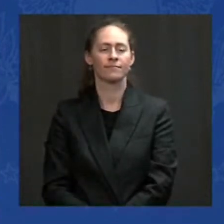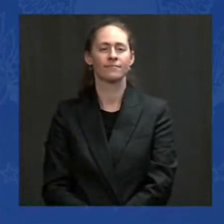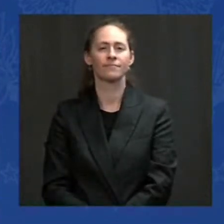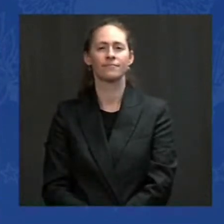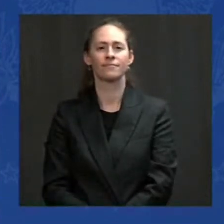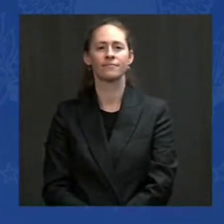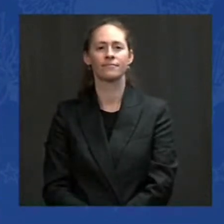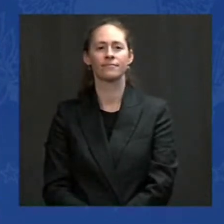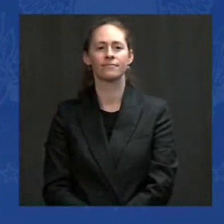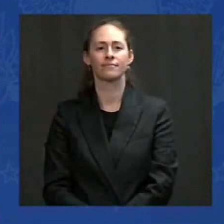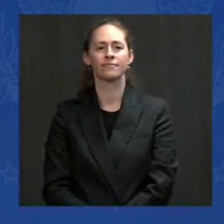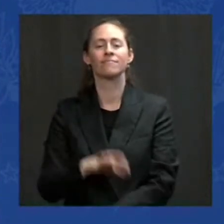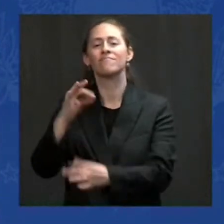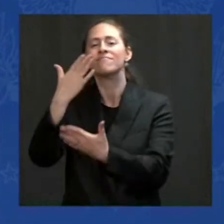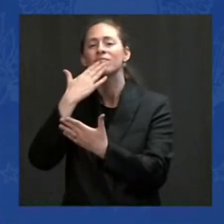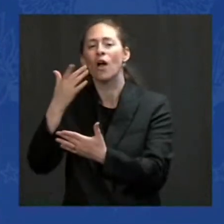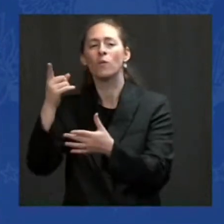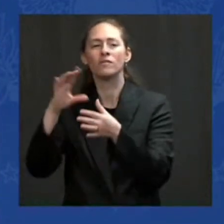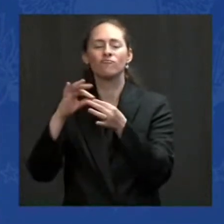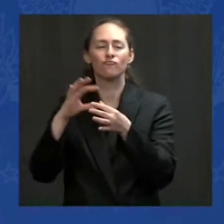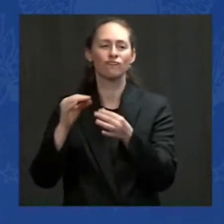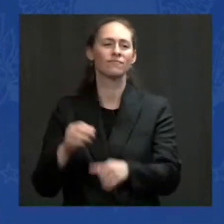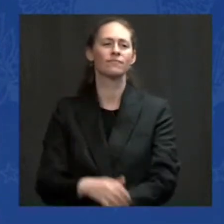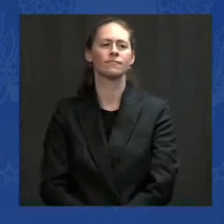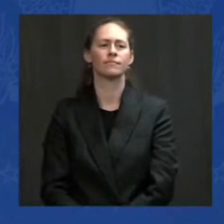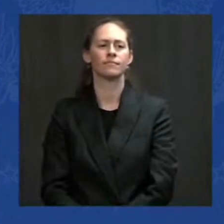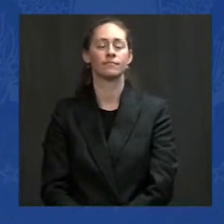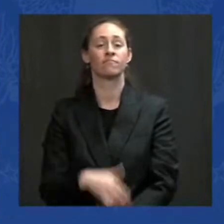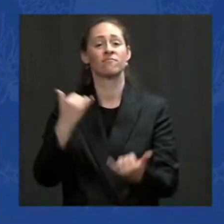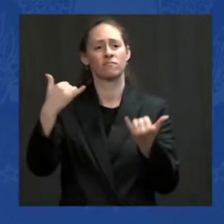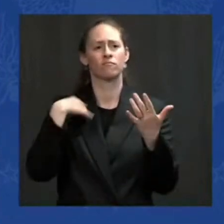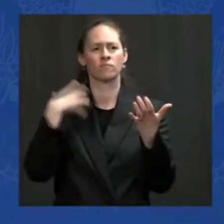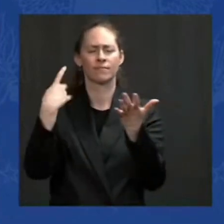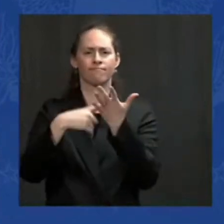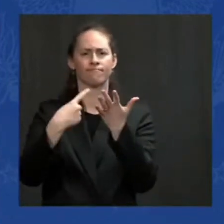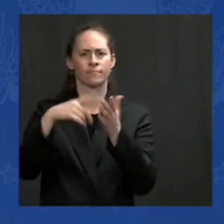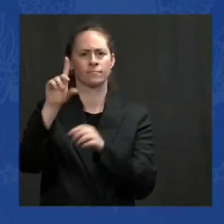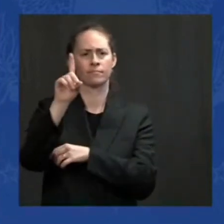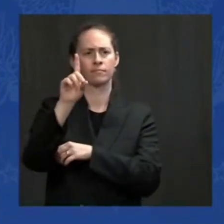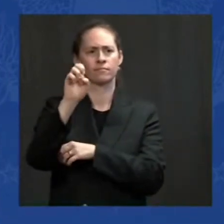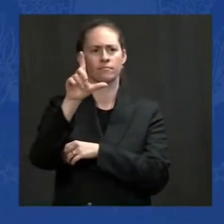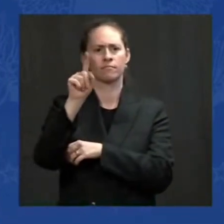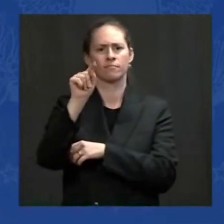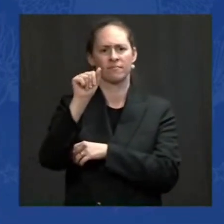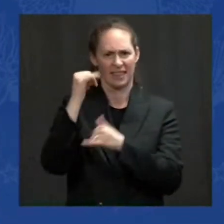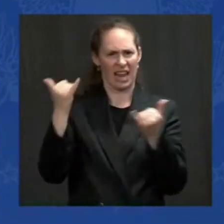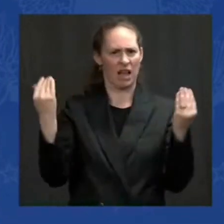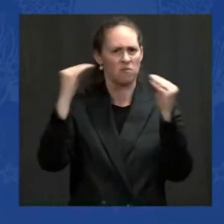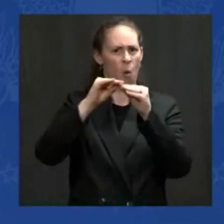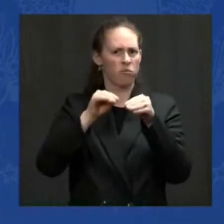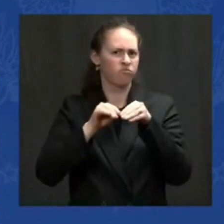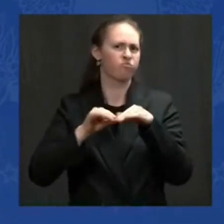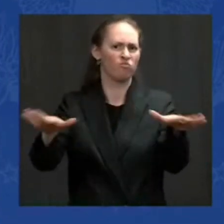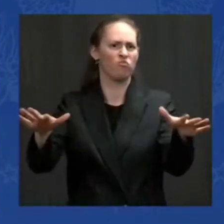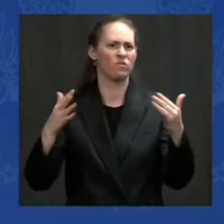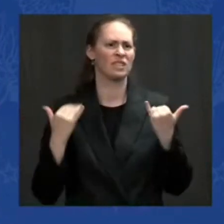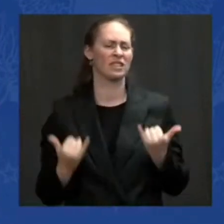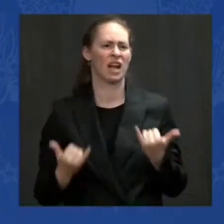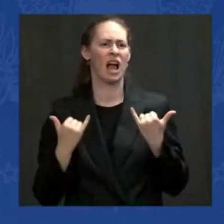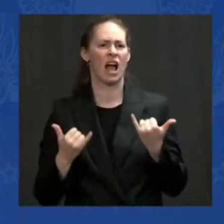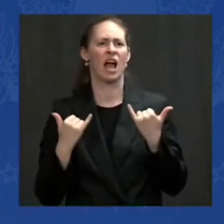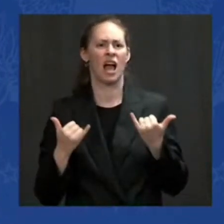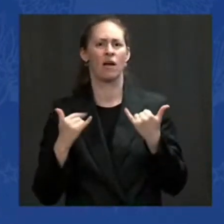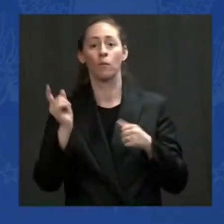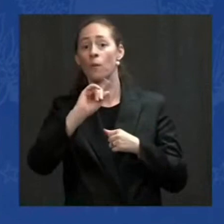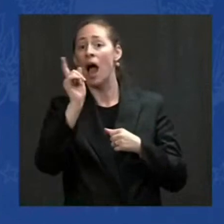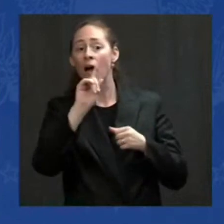Dr. Walensky, the Delta variant is assuming more and more dominance in this country, particularly in those areas of low